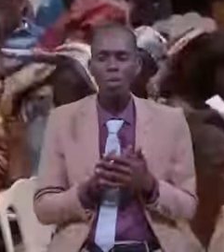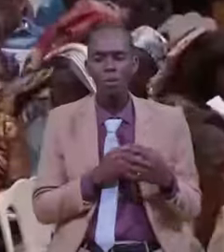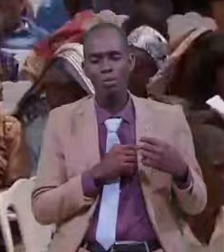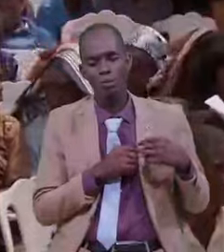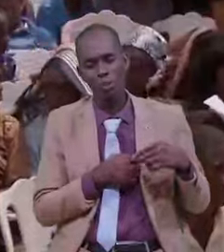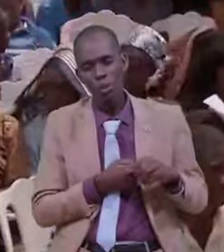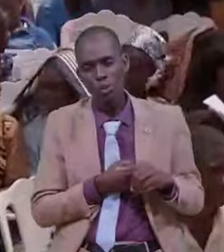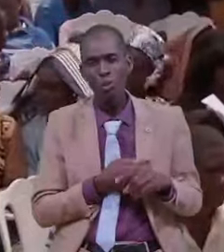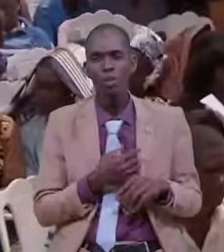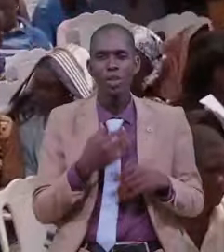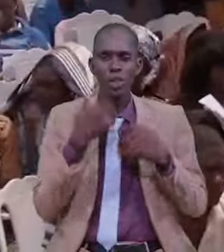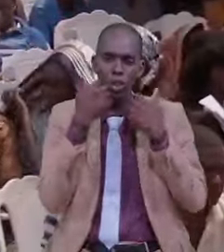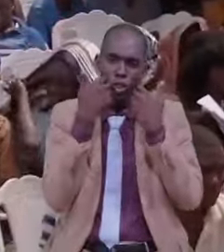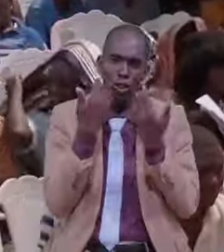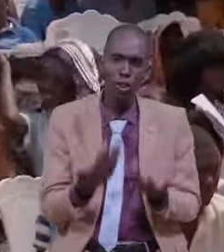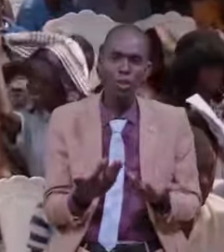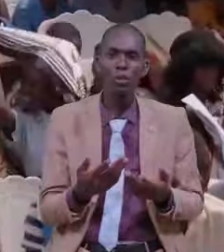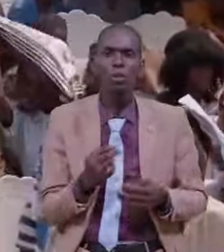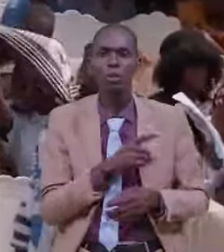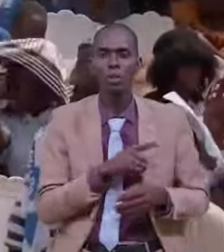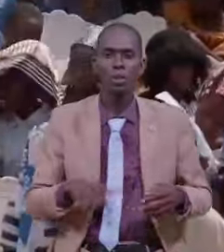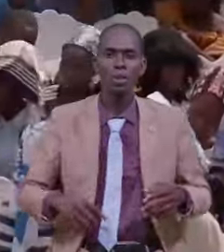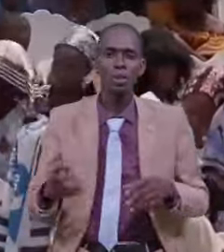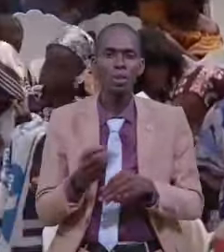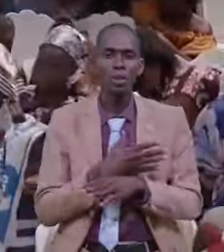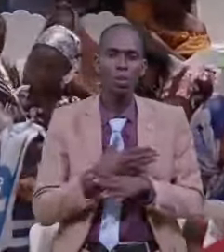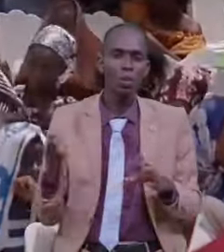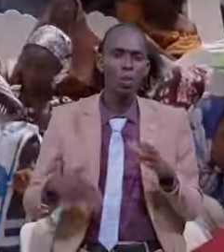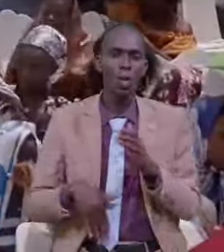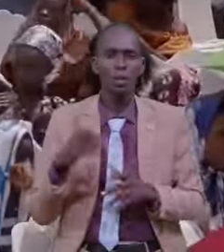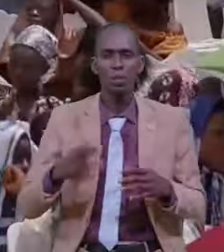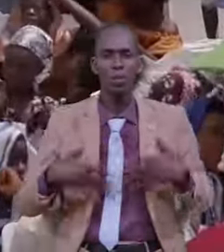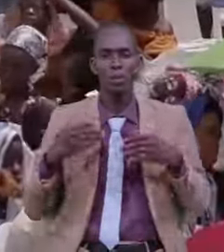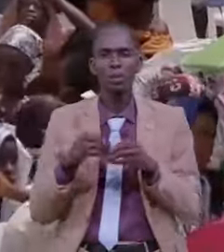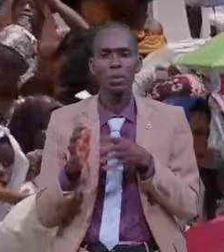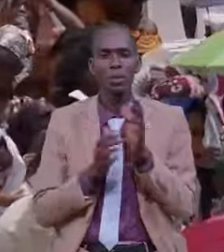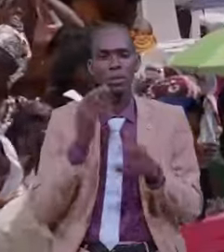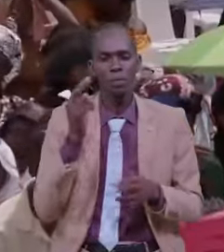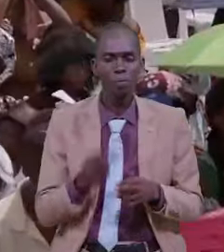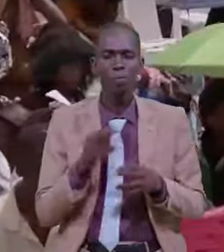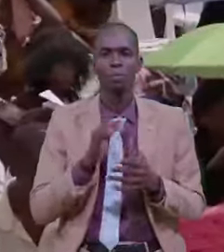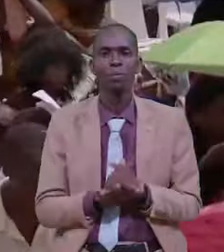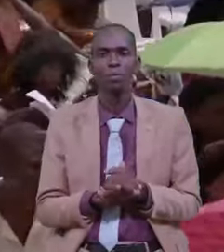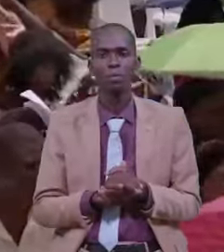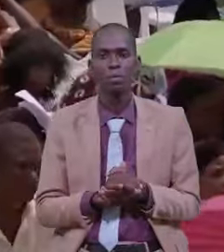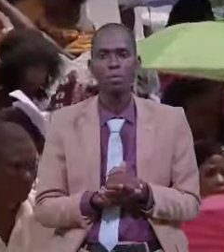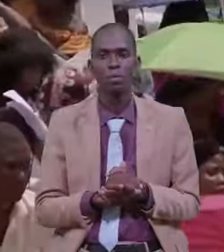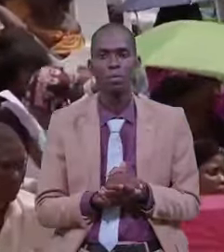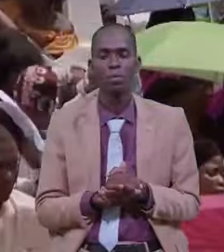all the condemnation, the Lord wipes away your life in Jesus' name. He had a